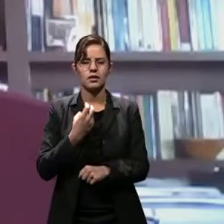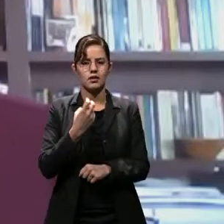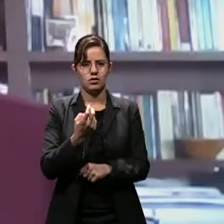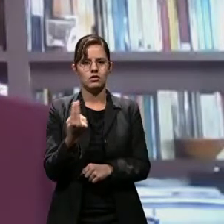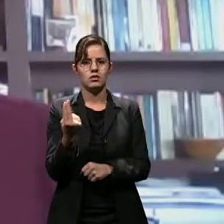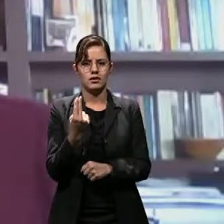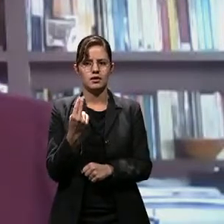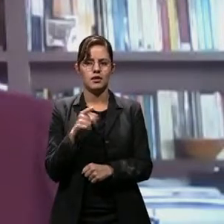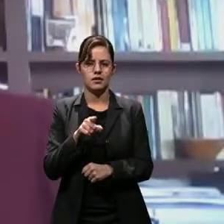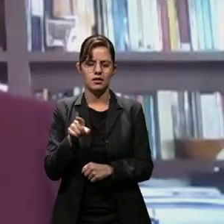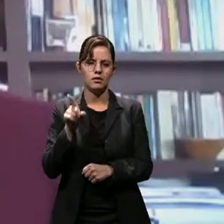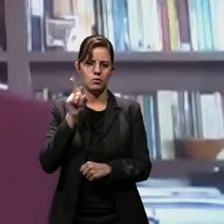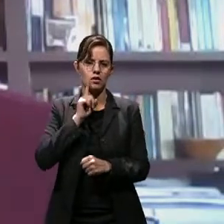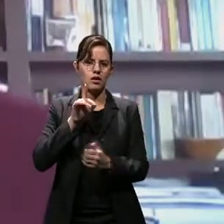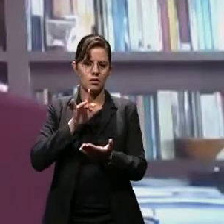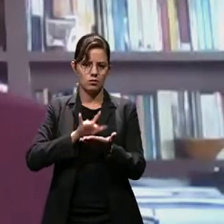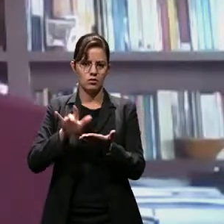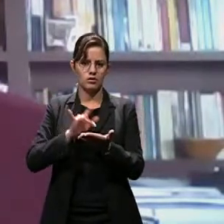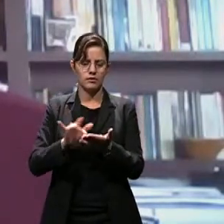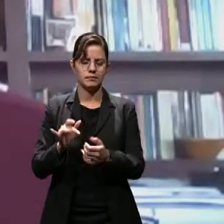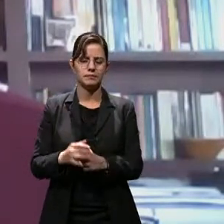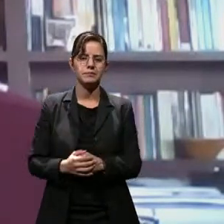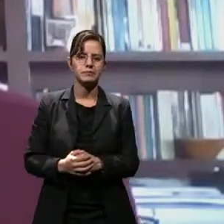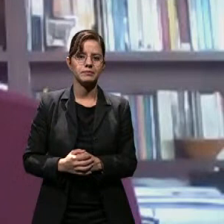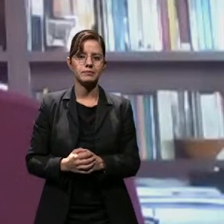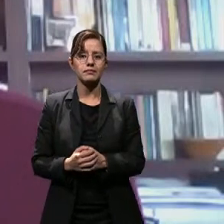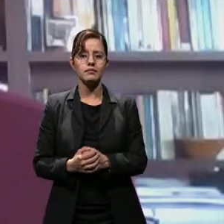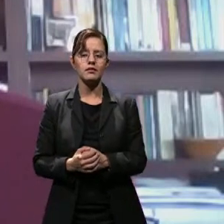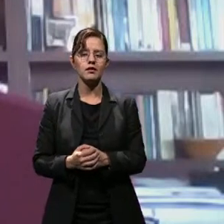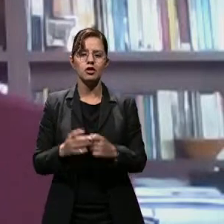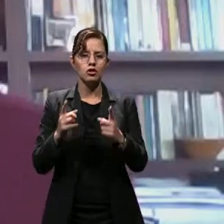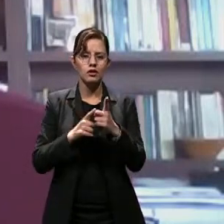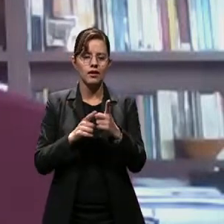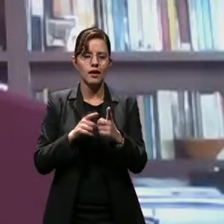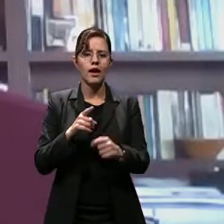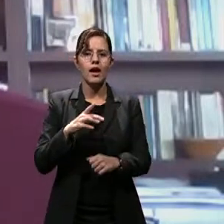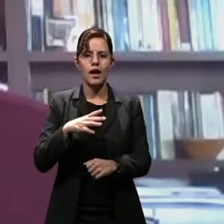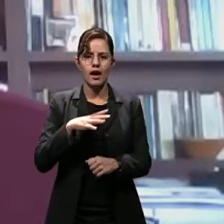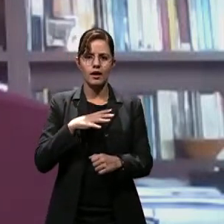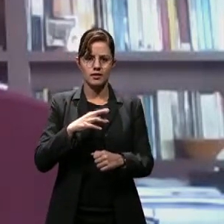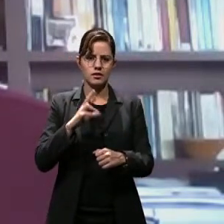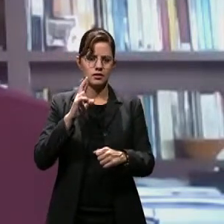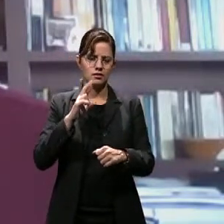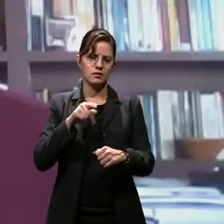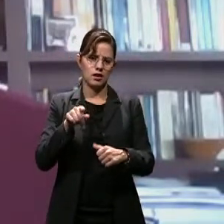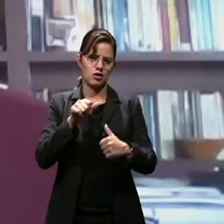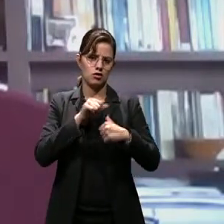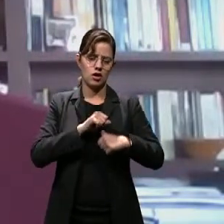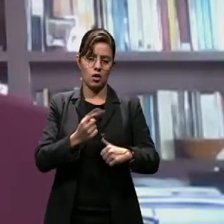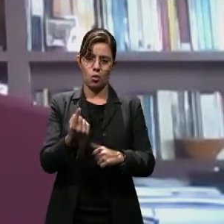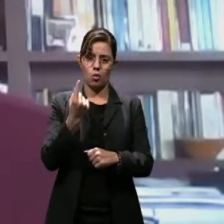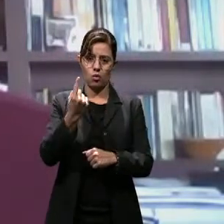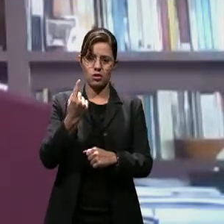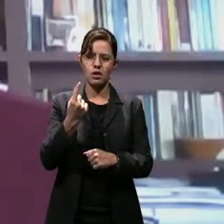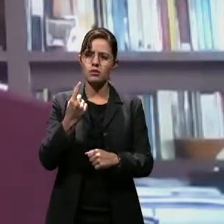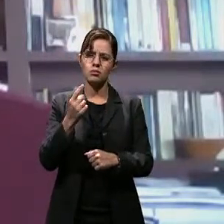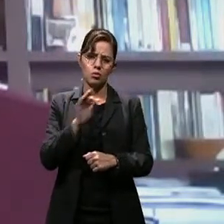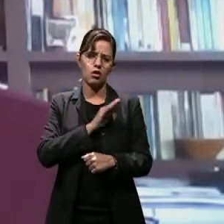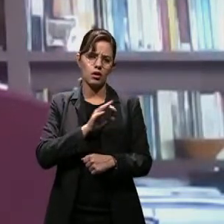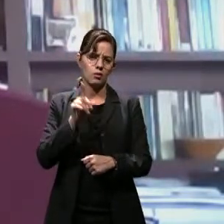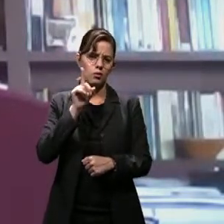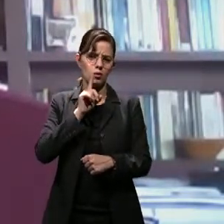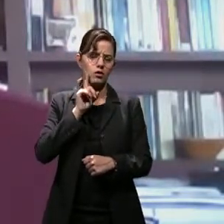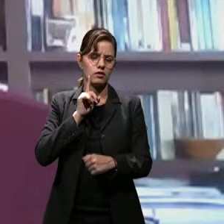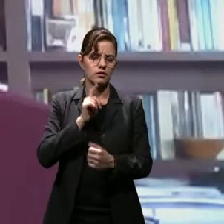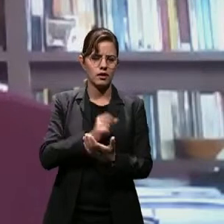processes, including those that have to do with the unipersonal charges or positions that have been set aside.